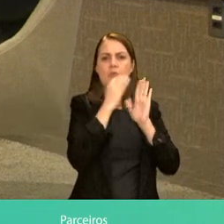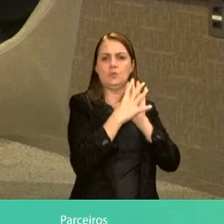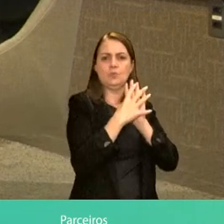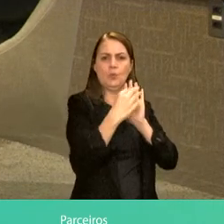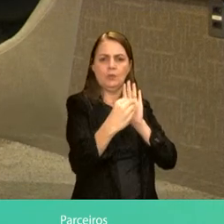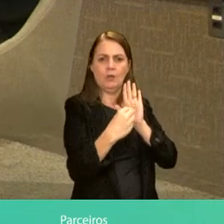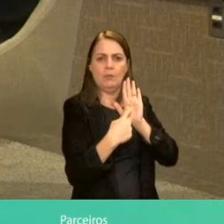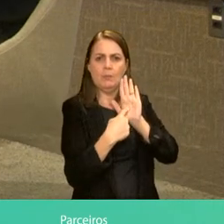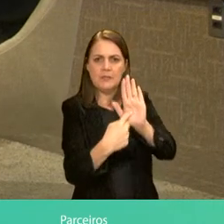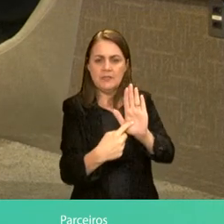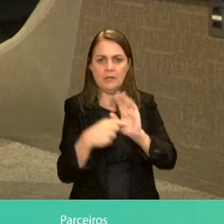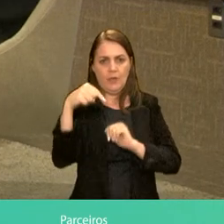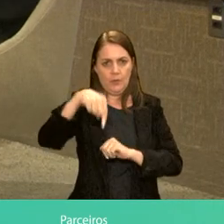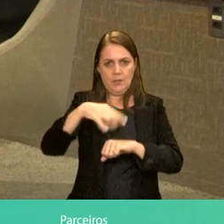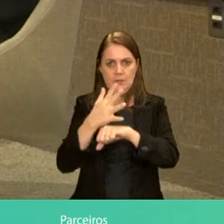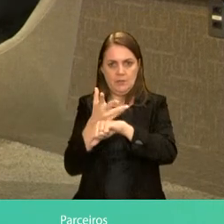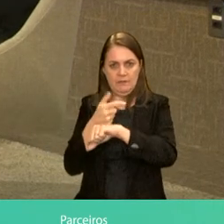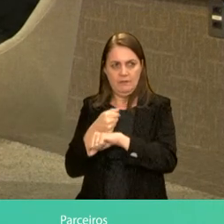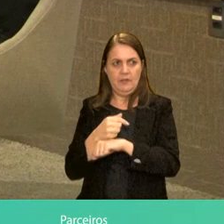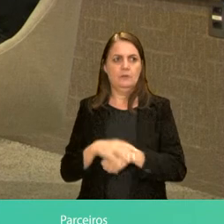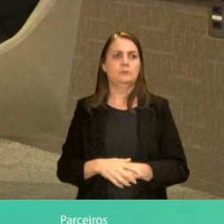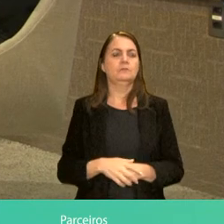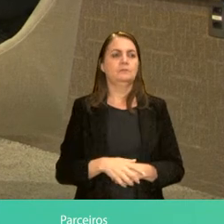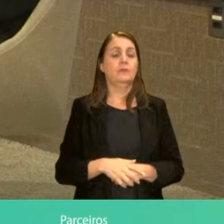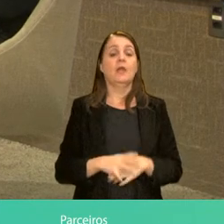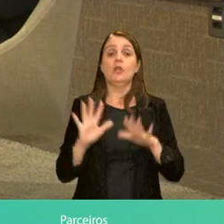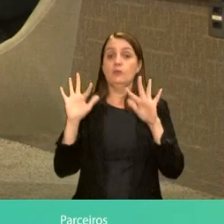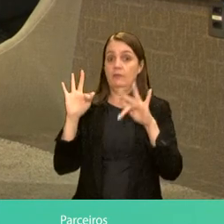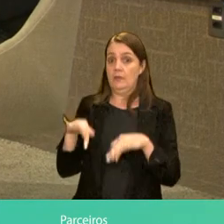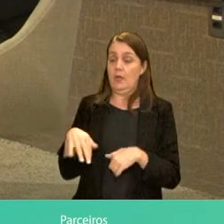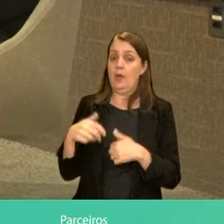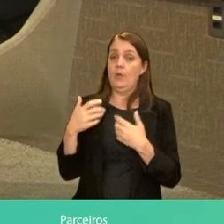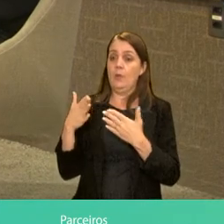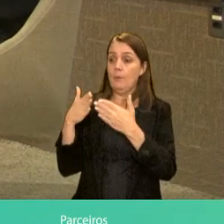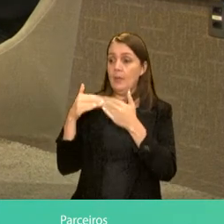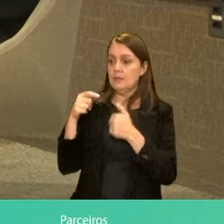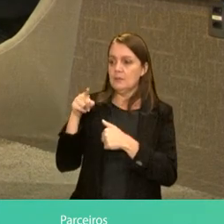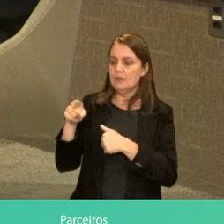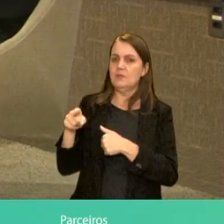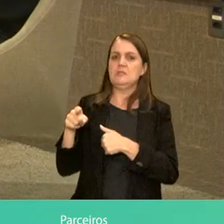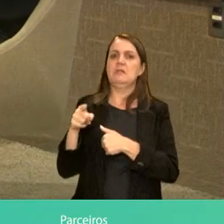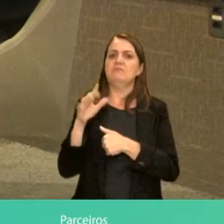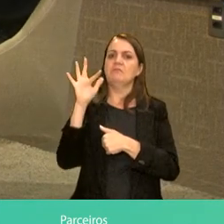you finish your answer, please state your final remarks.